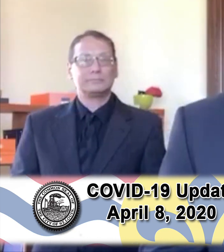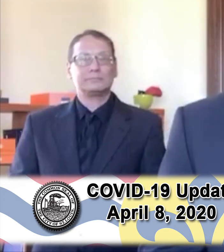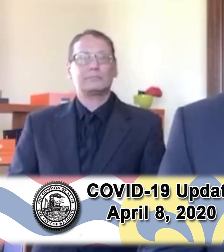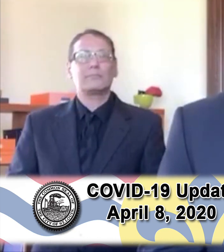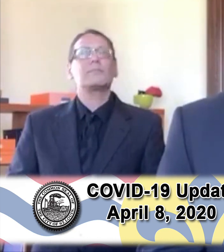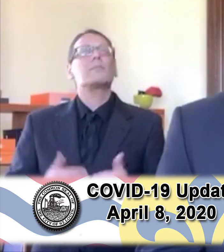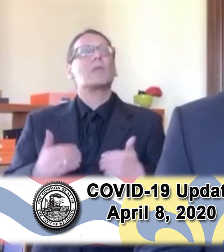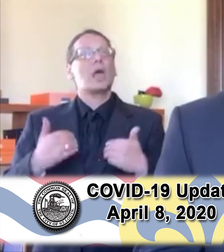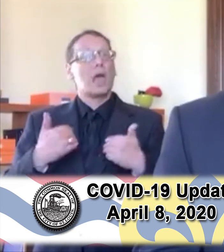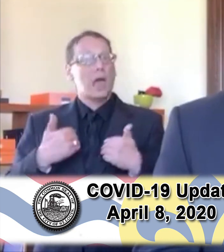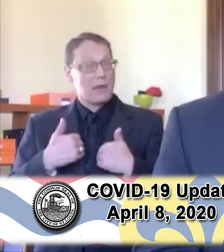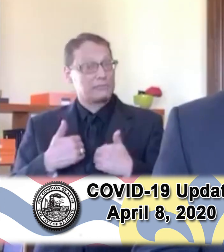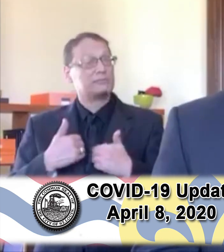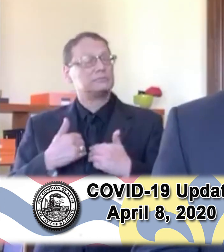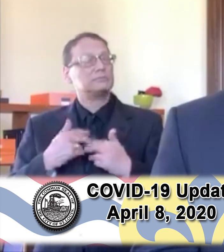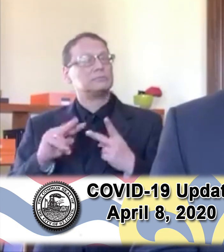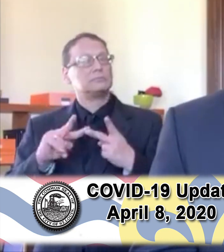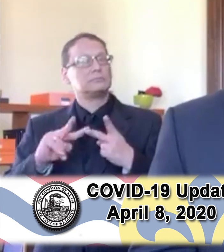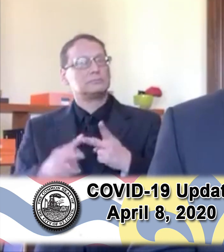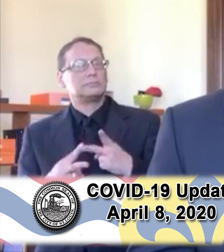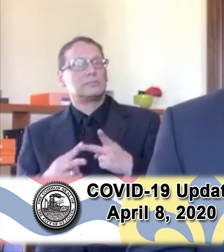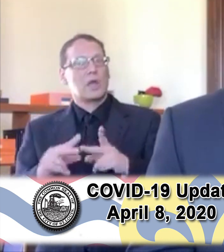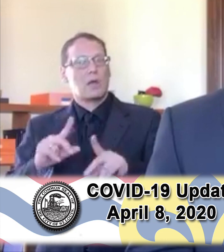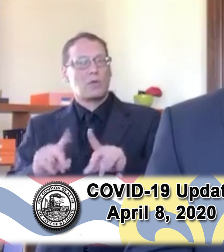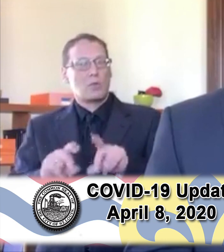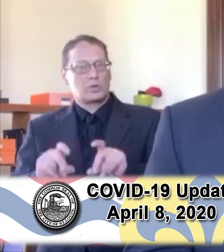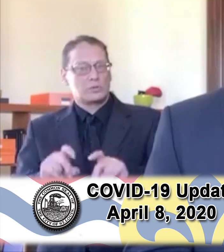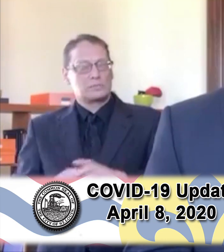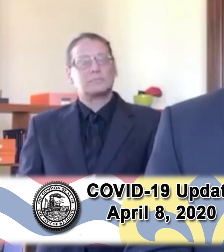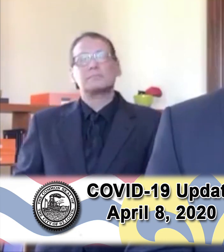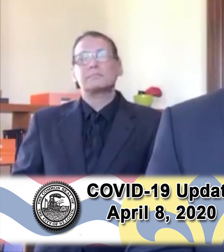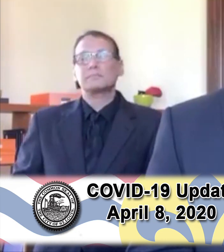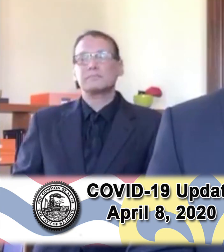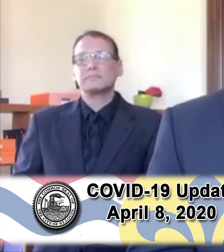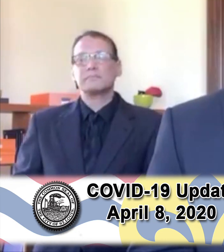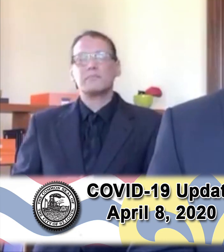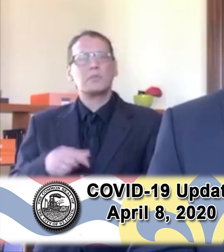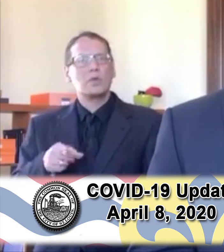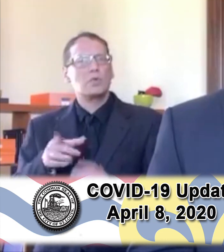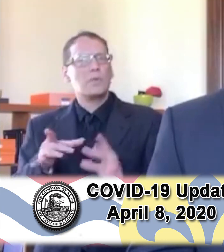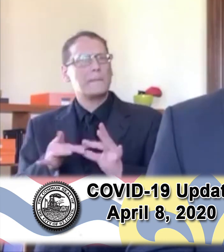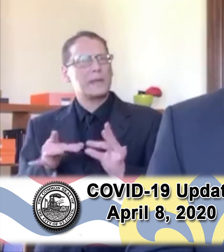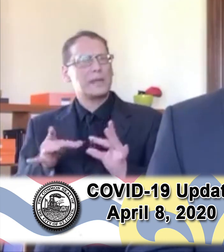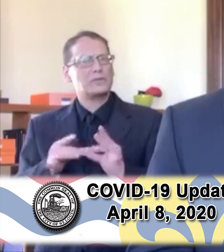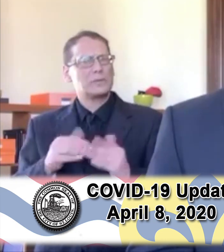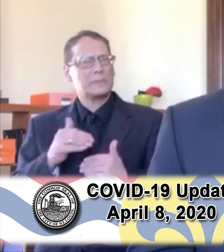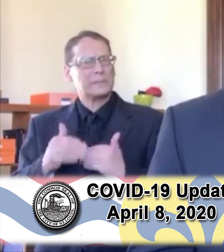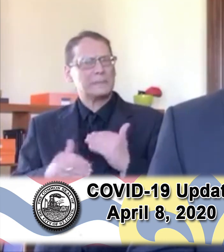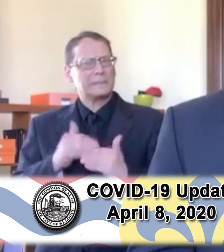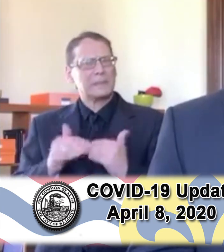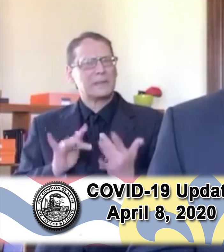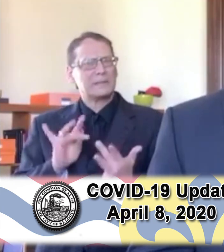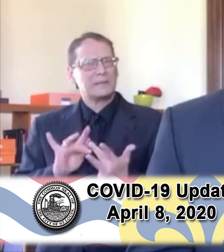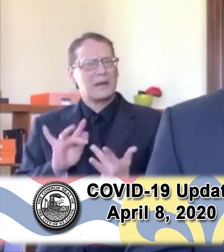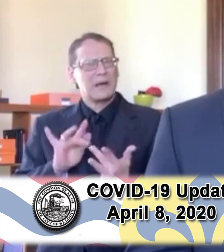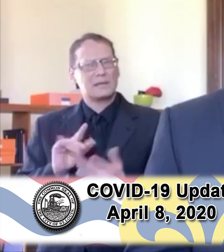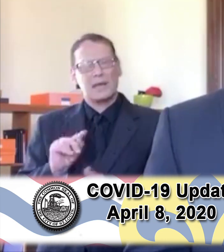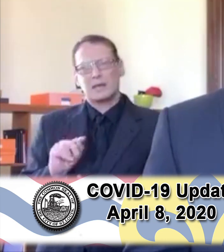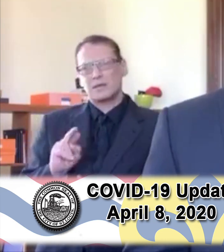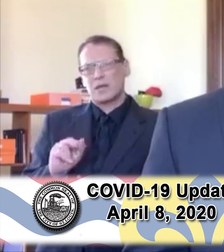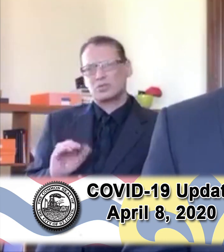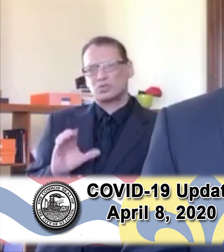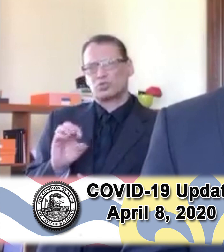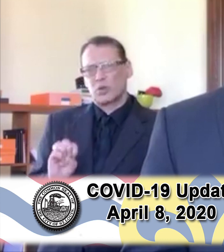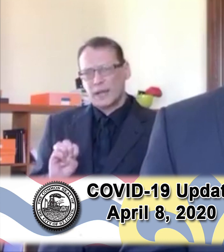We do have a follow-up question from earlier. You mentioned the process of the contact tracing, and we're contacting those